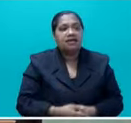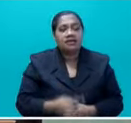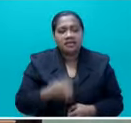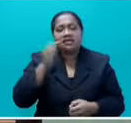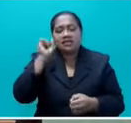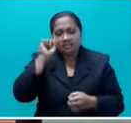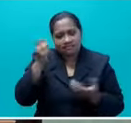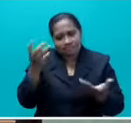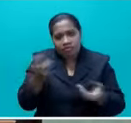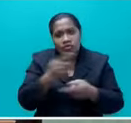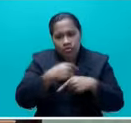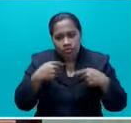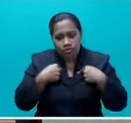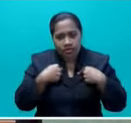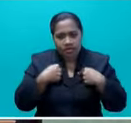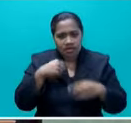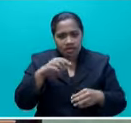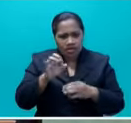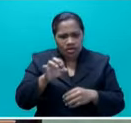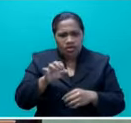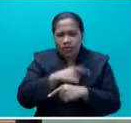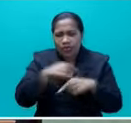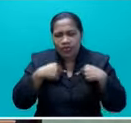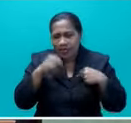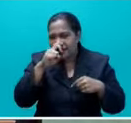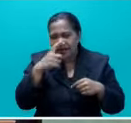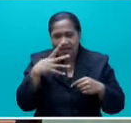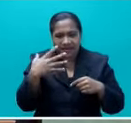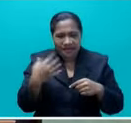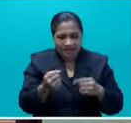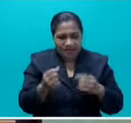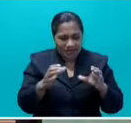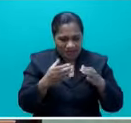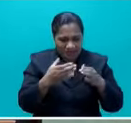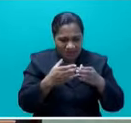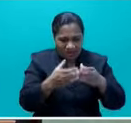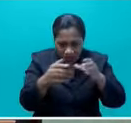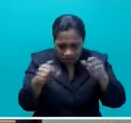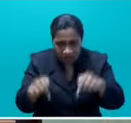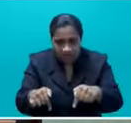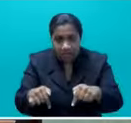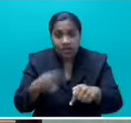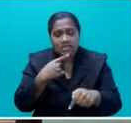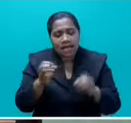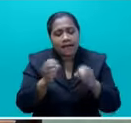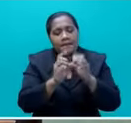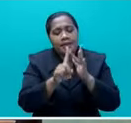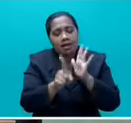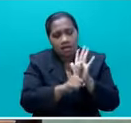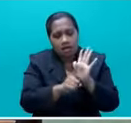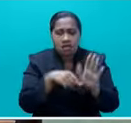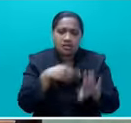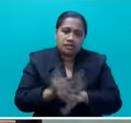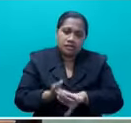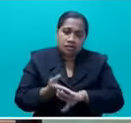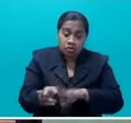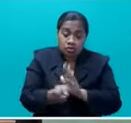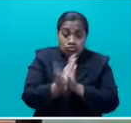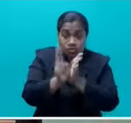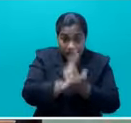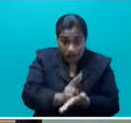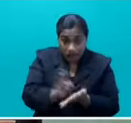conscience. We cannot have a party position on this. And they go on to say, the bill is new, and this review will have to be carried out